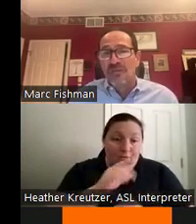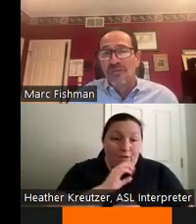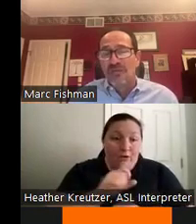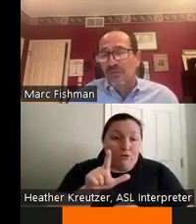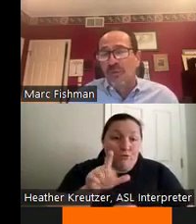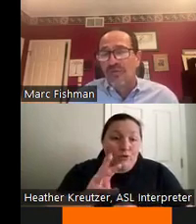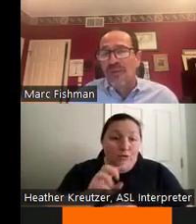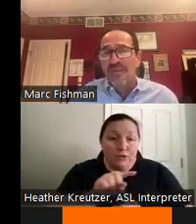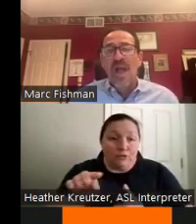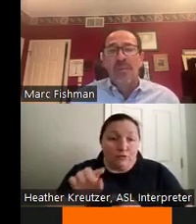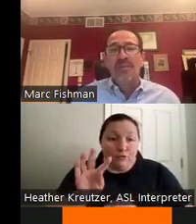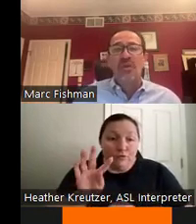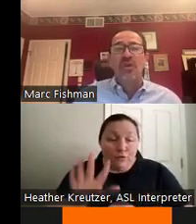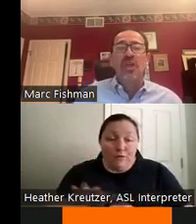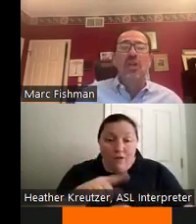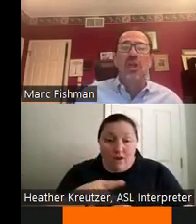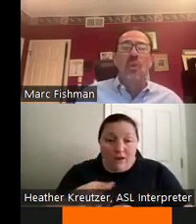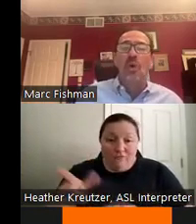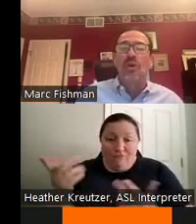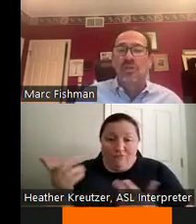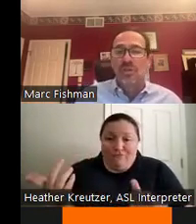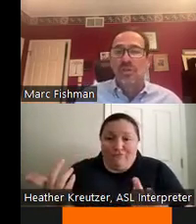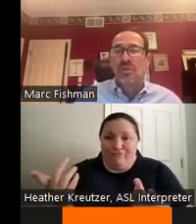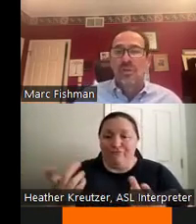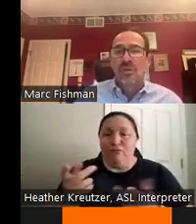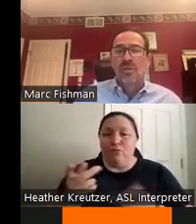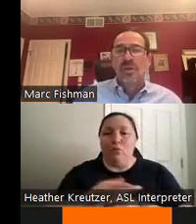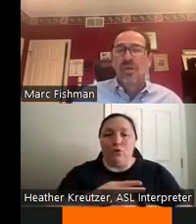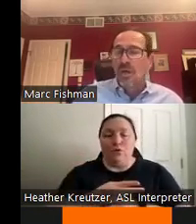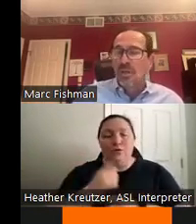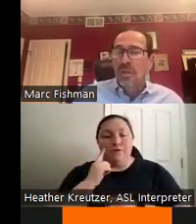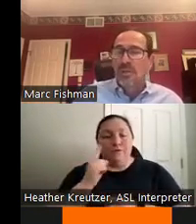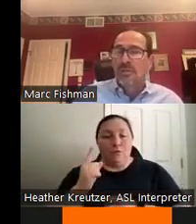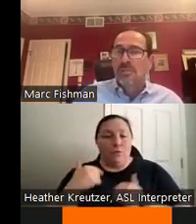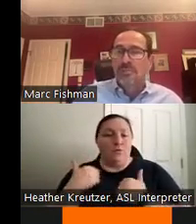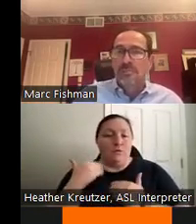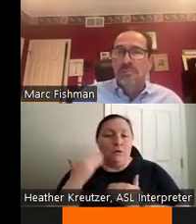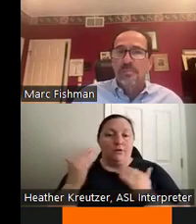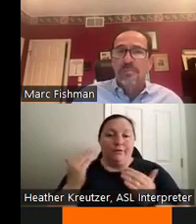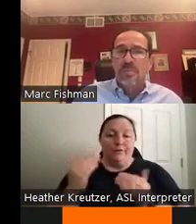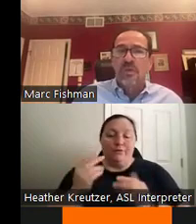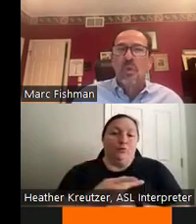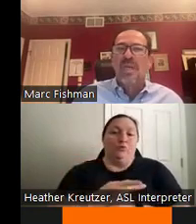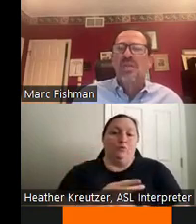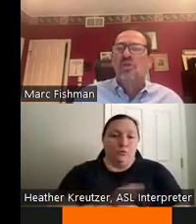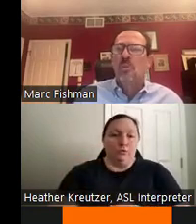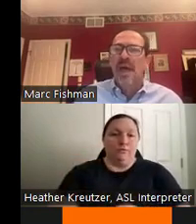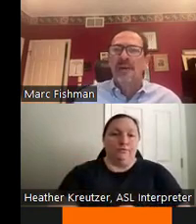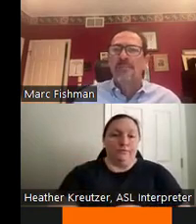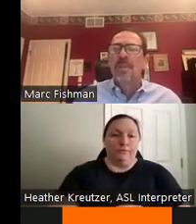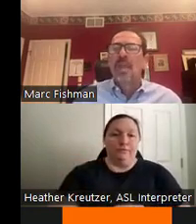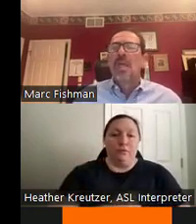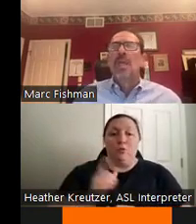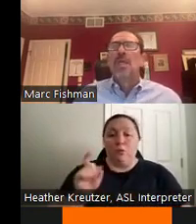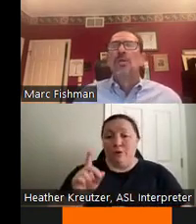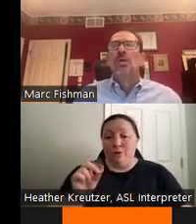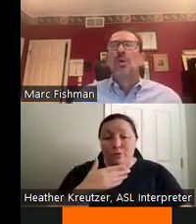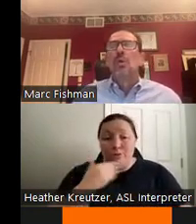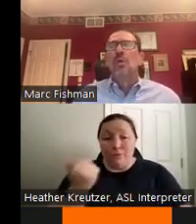26 to 45, but they're clearly worse in young adults. So we need to do better.